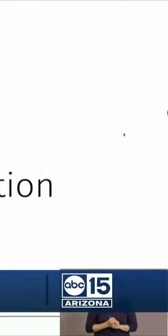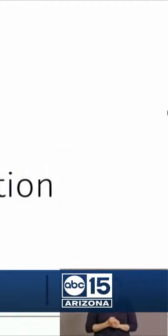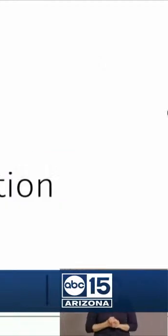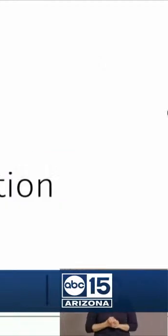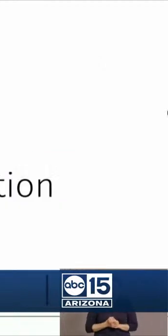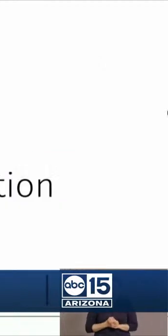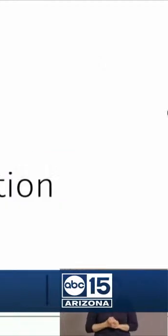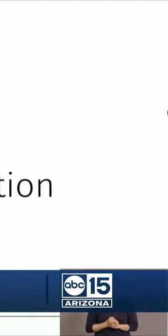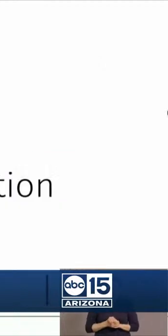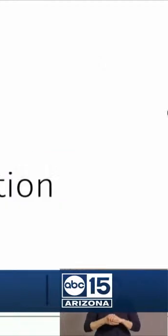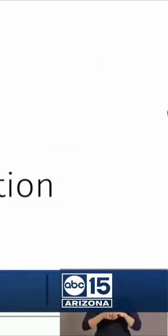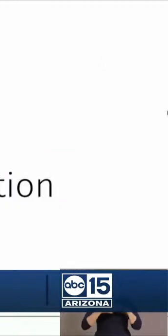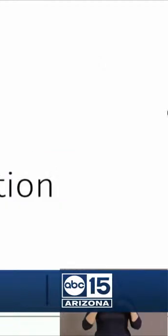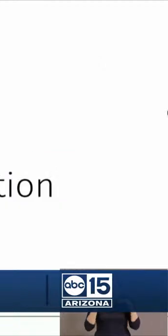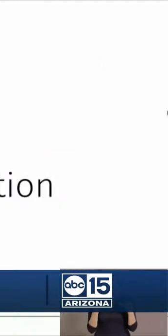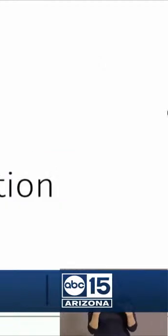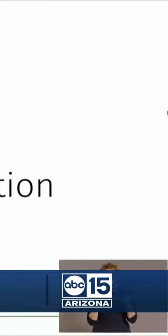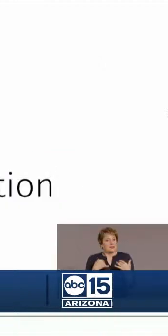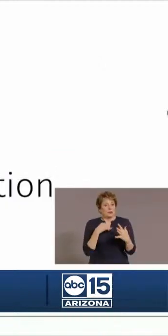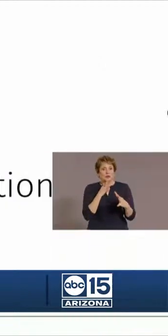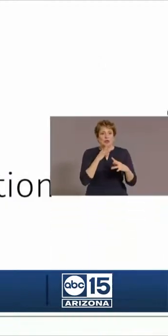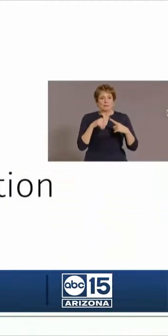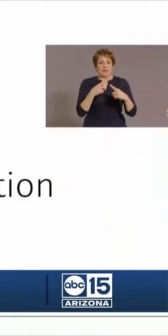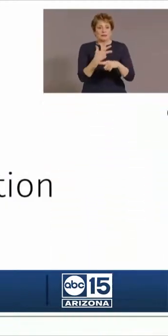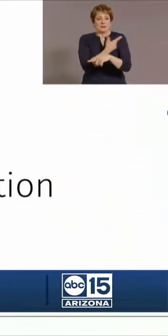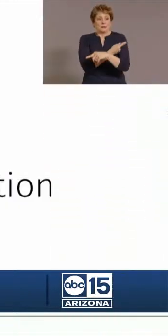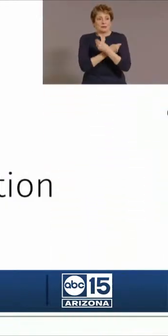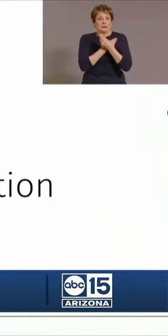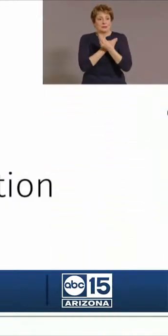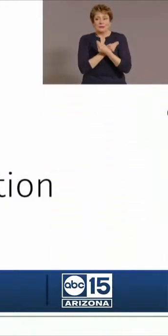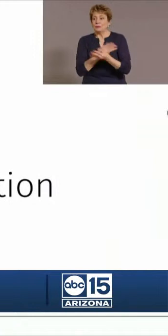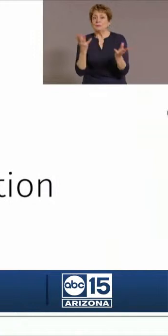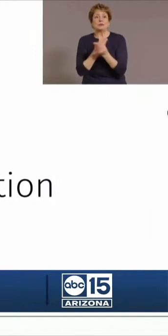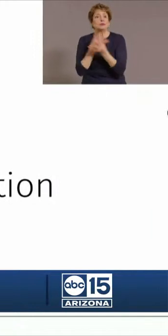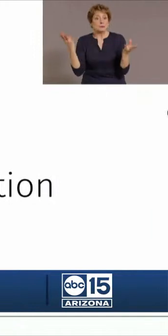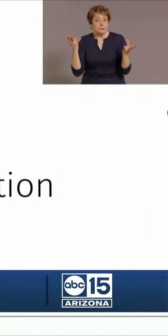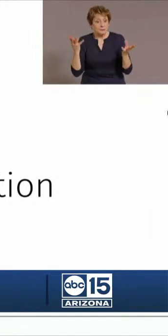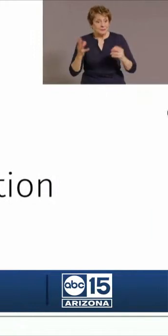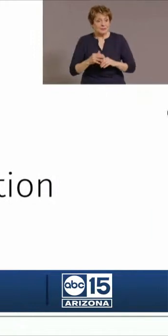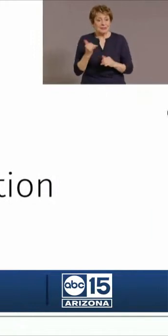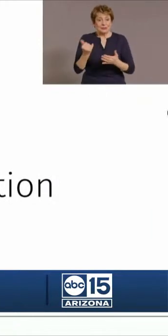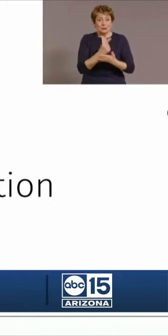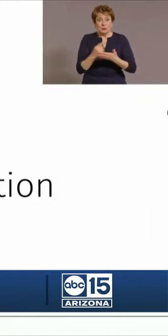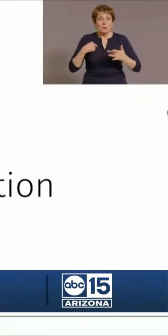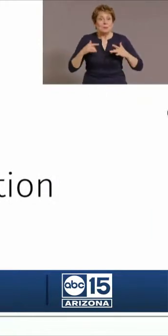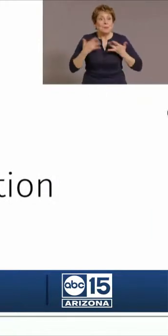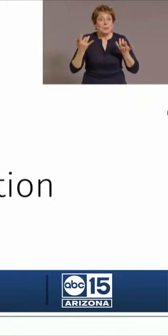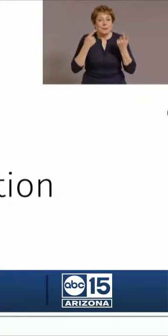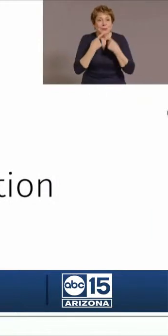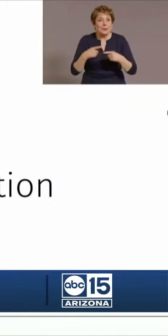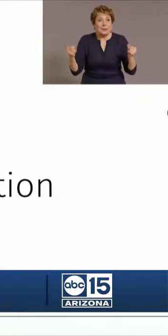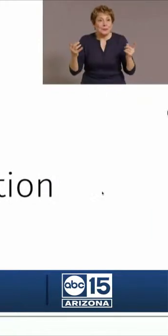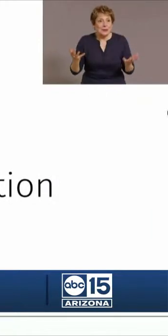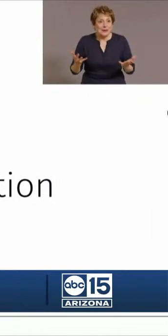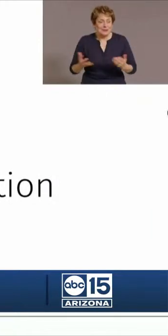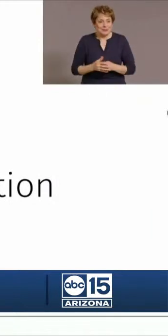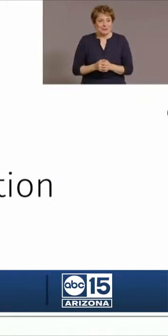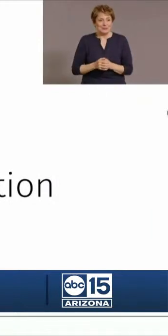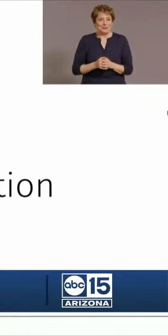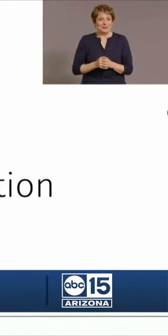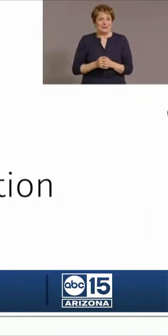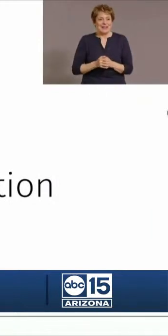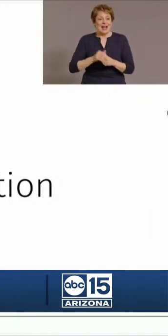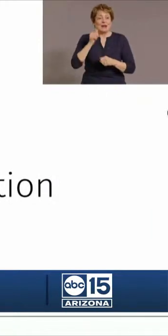vaccine distribution, and then we have some exciting announcement this week. So In Arizona, all